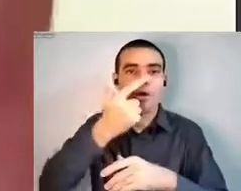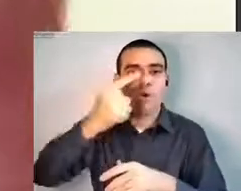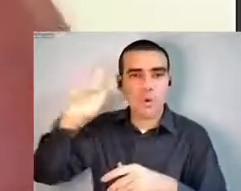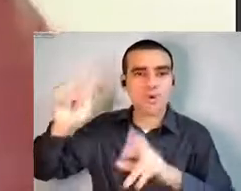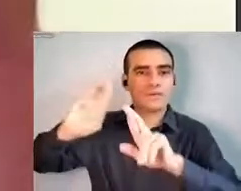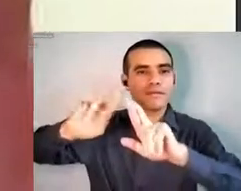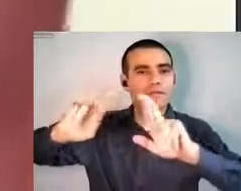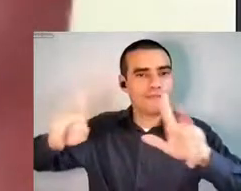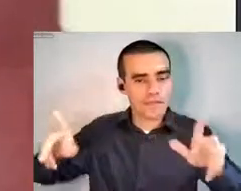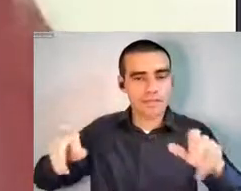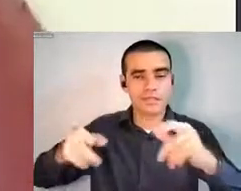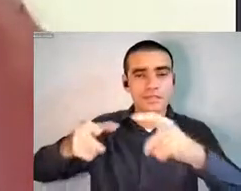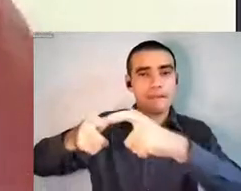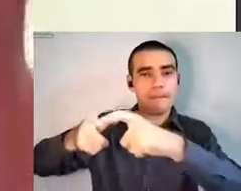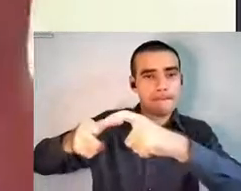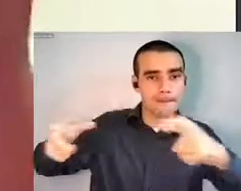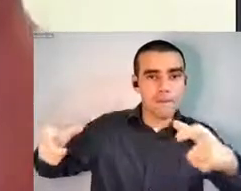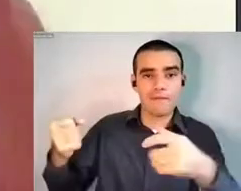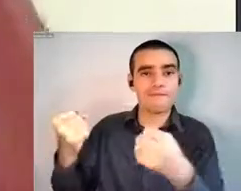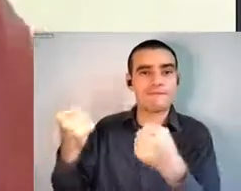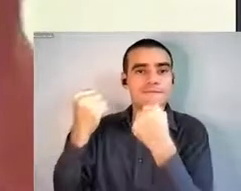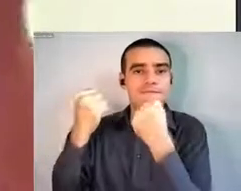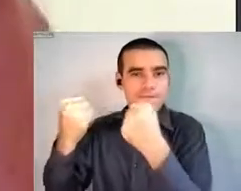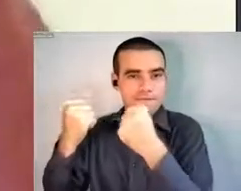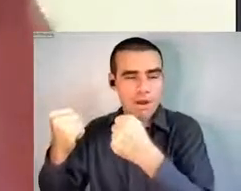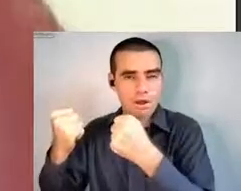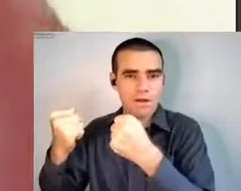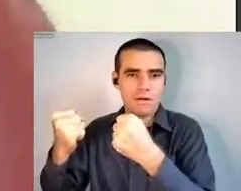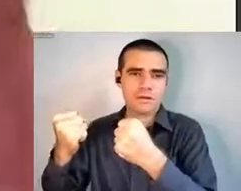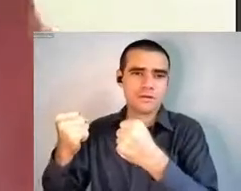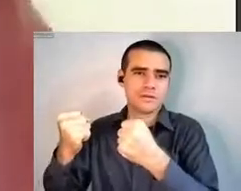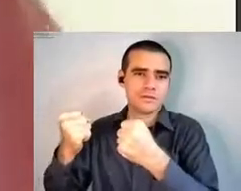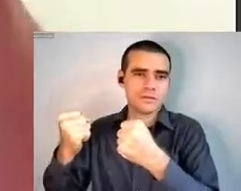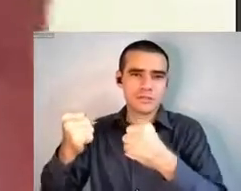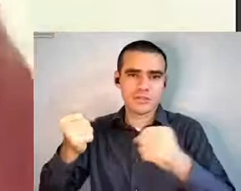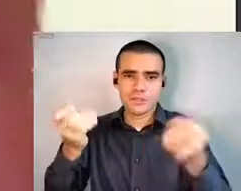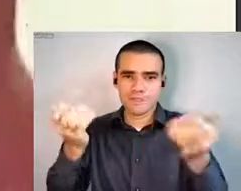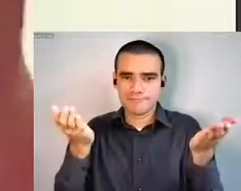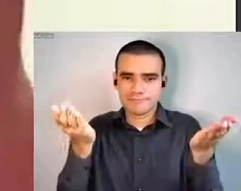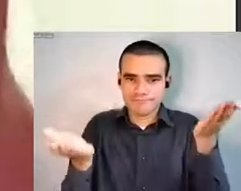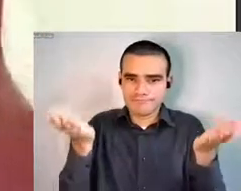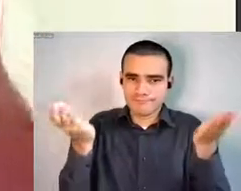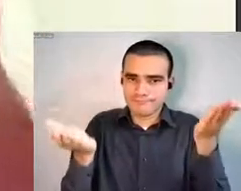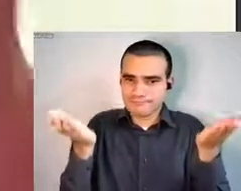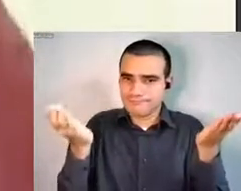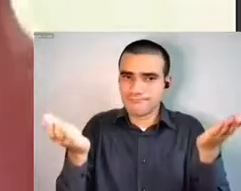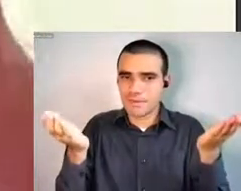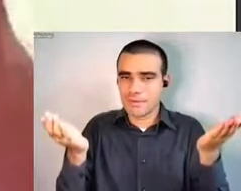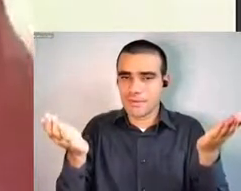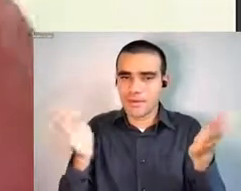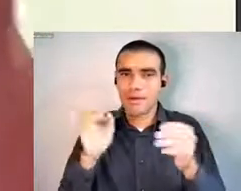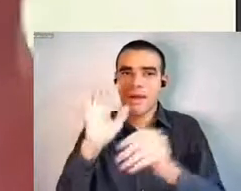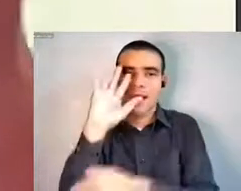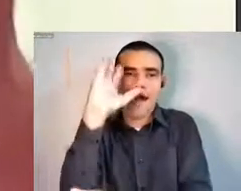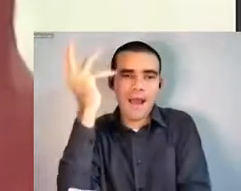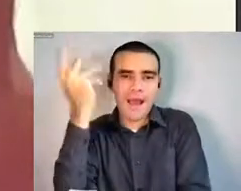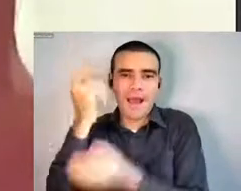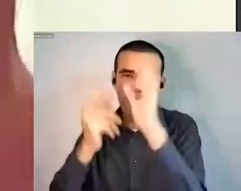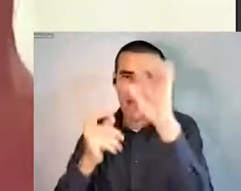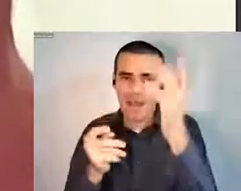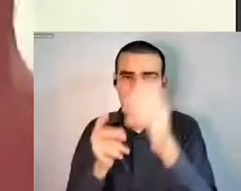chains that could be scalable and forceful enough to balance this conservation